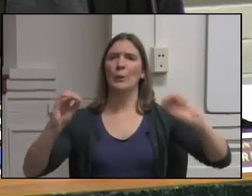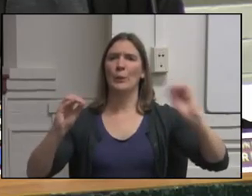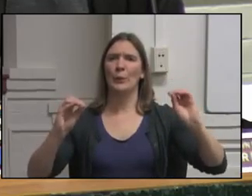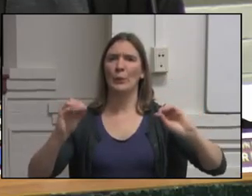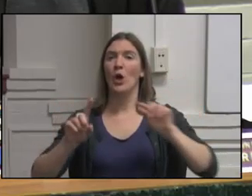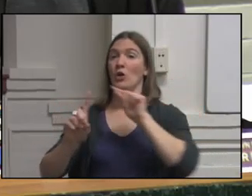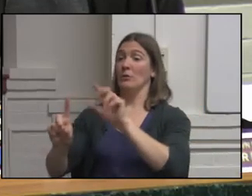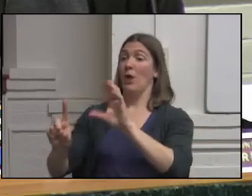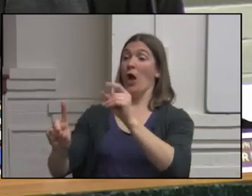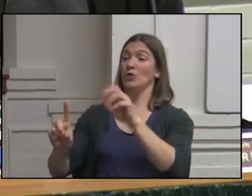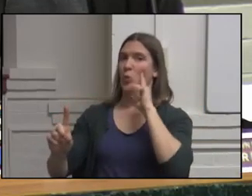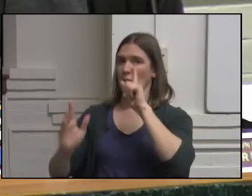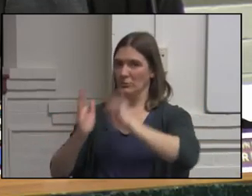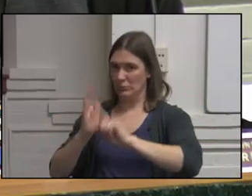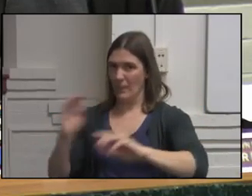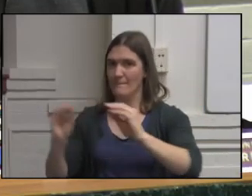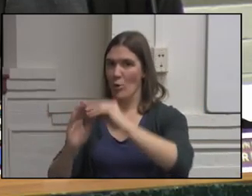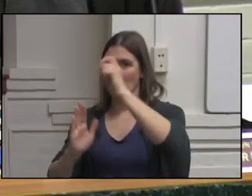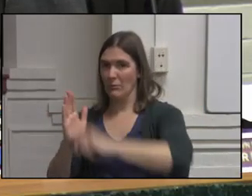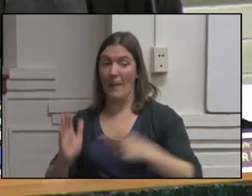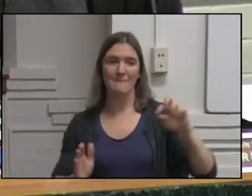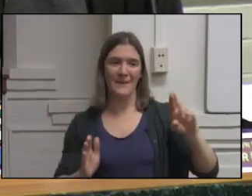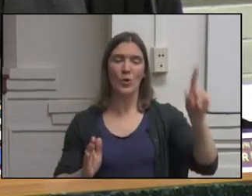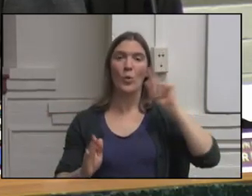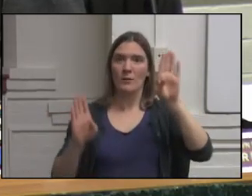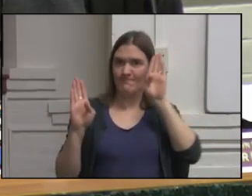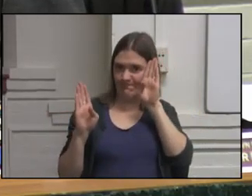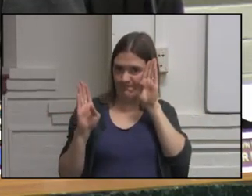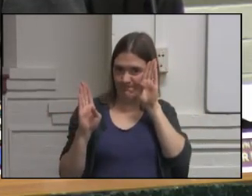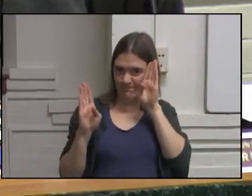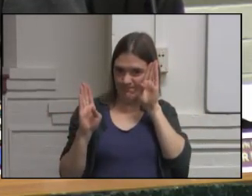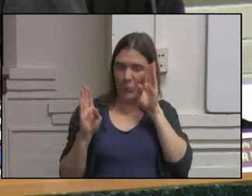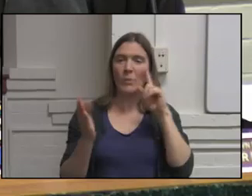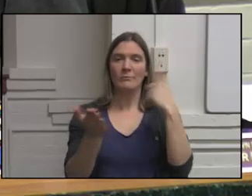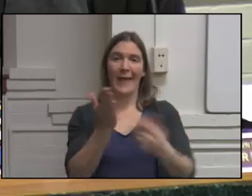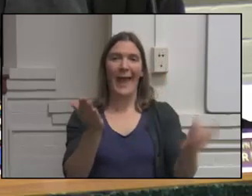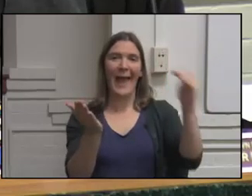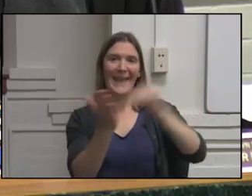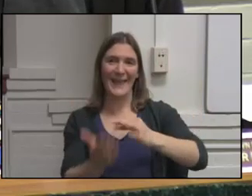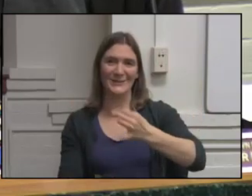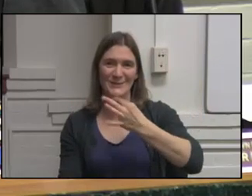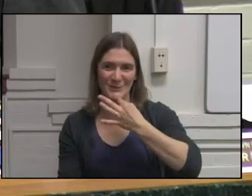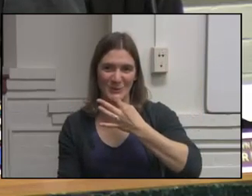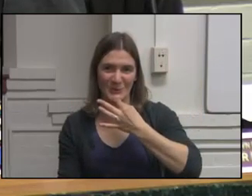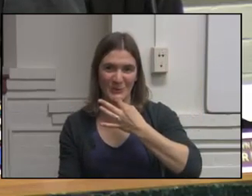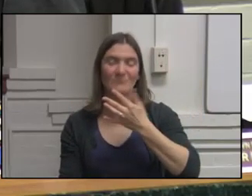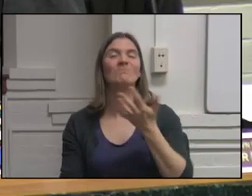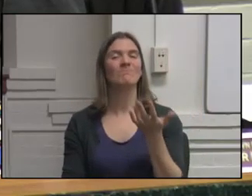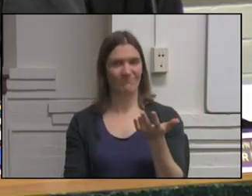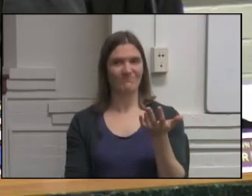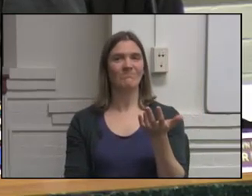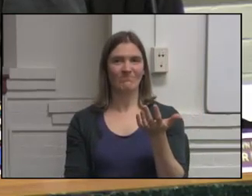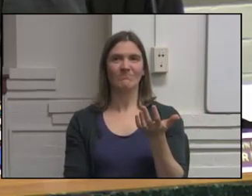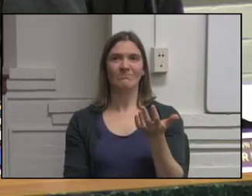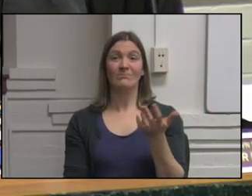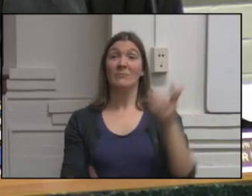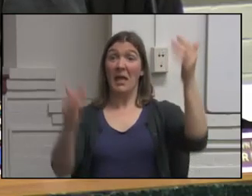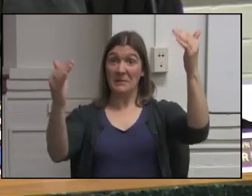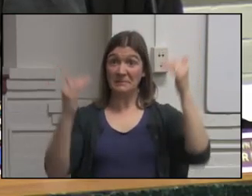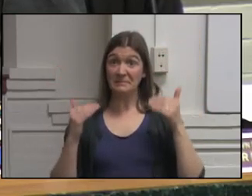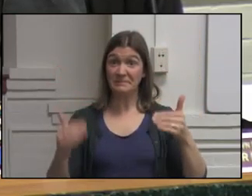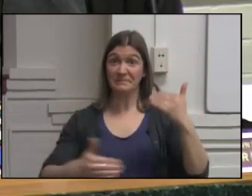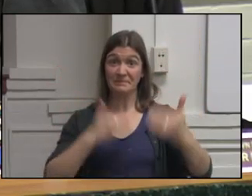be working on your end of it. Peter's not gonna let it come off the radar. We'll be talking about it again soon. And we should probably move on